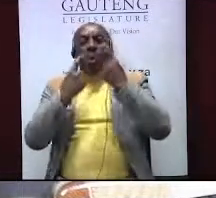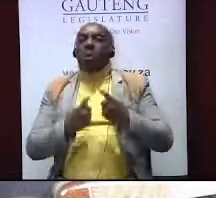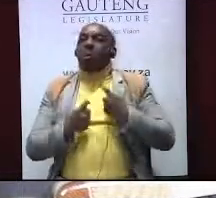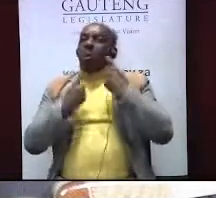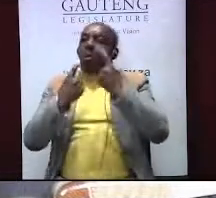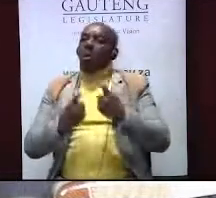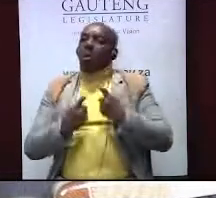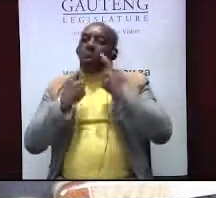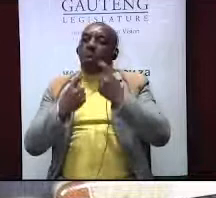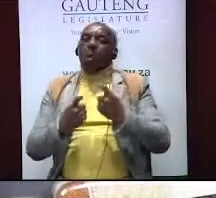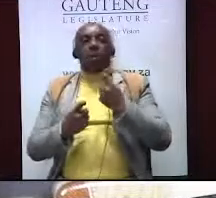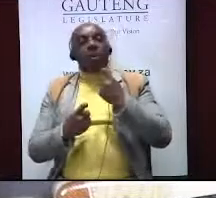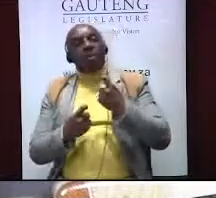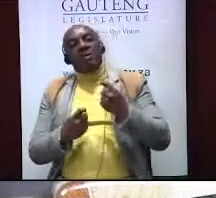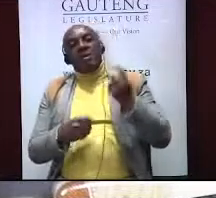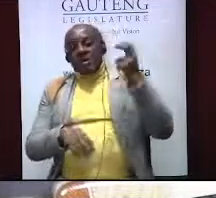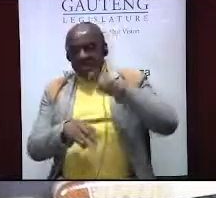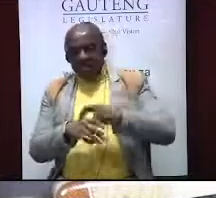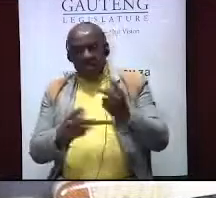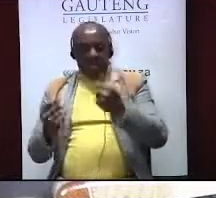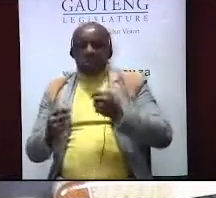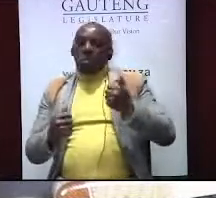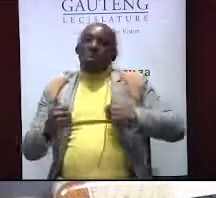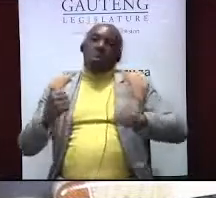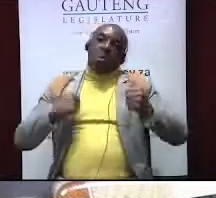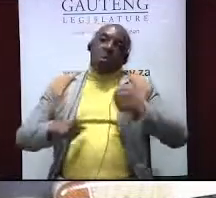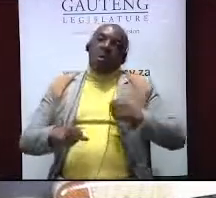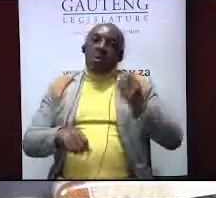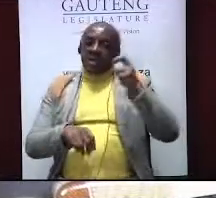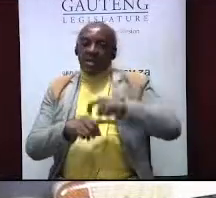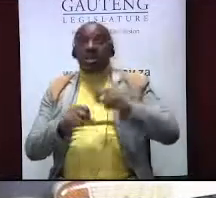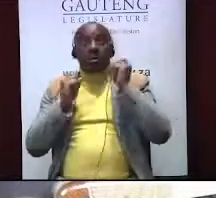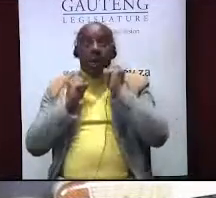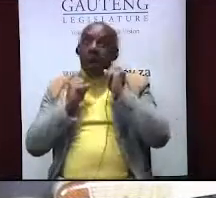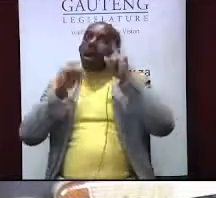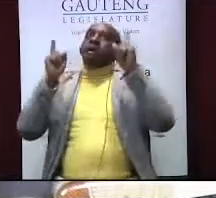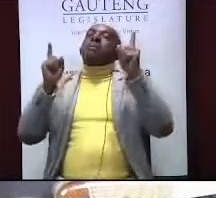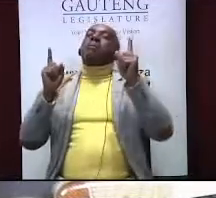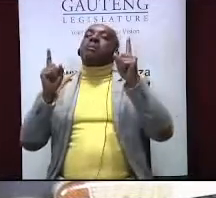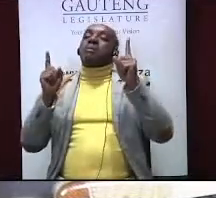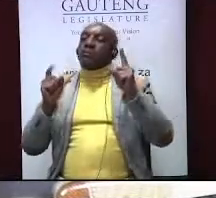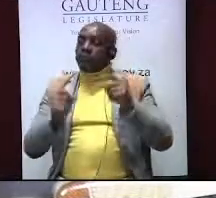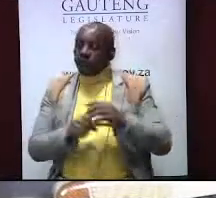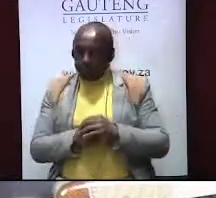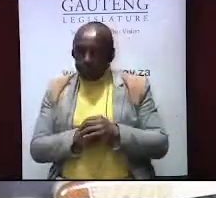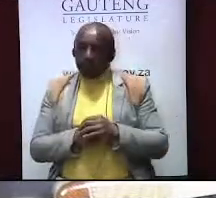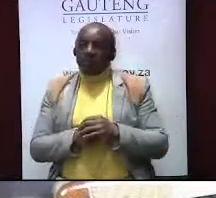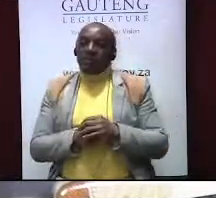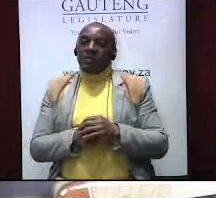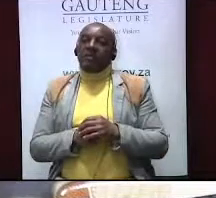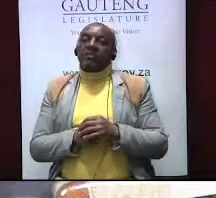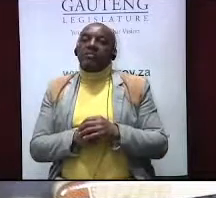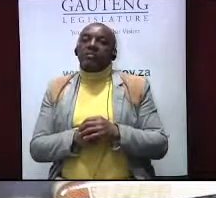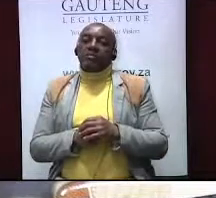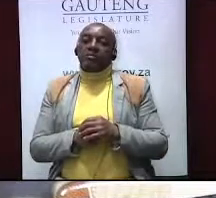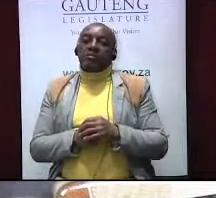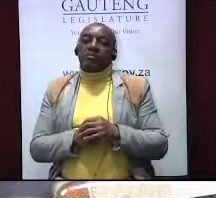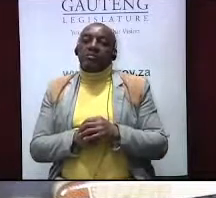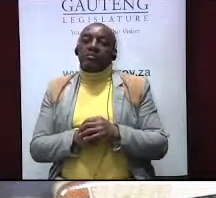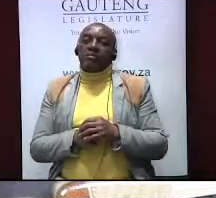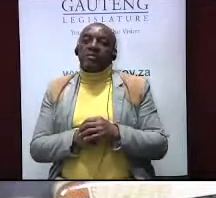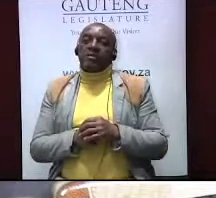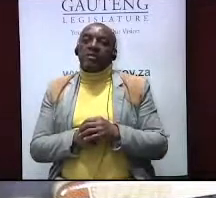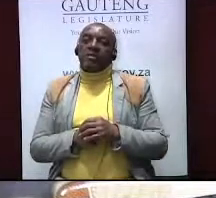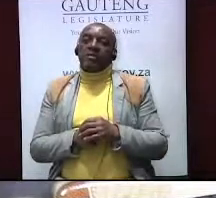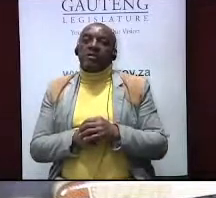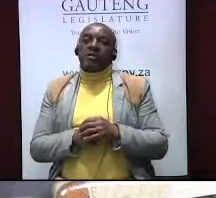do something. Let's be action oriented. Let's be activists in our own space. So I would like to end it